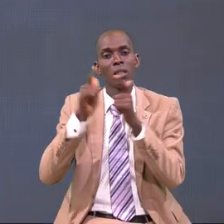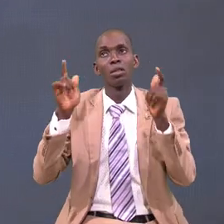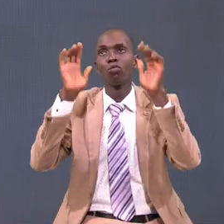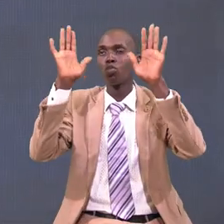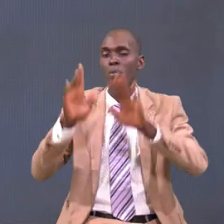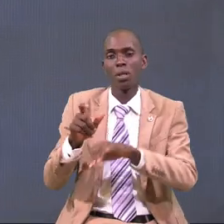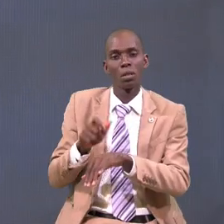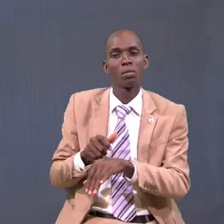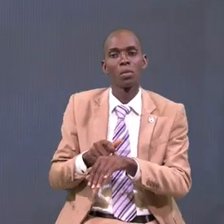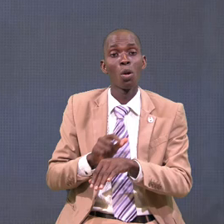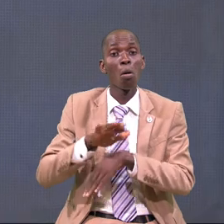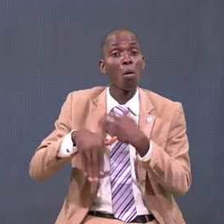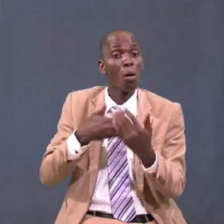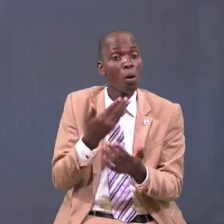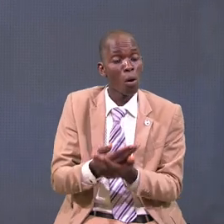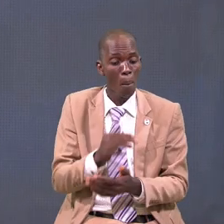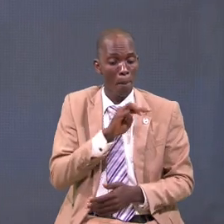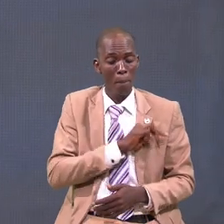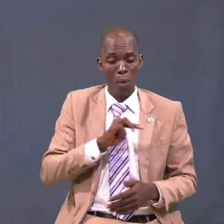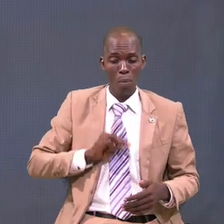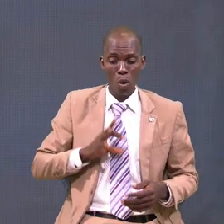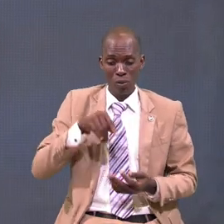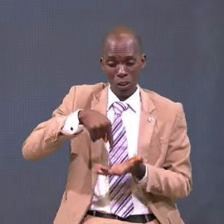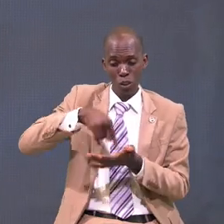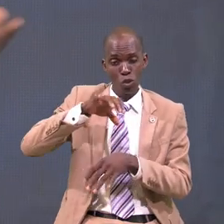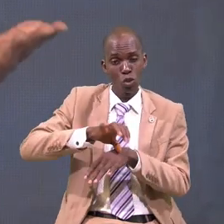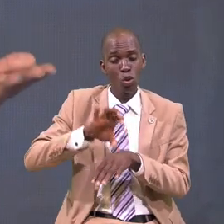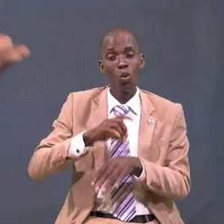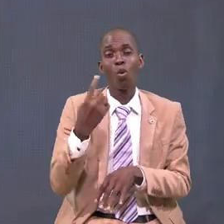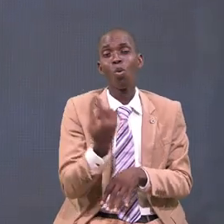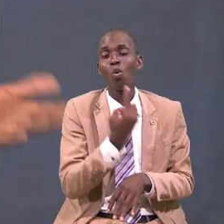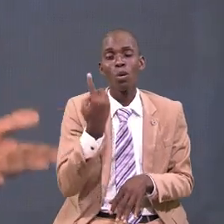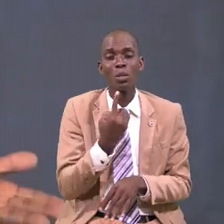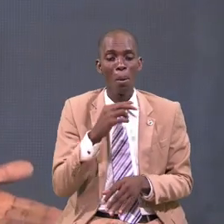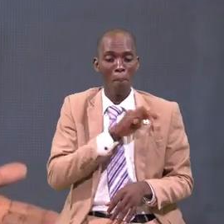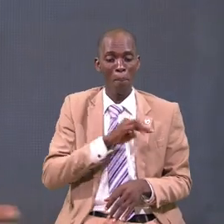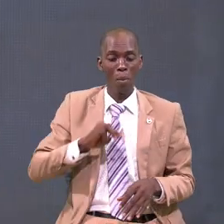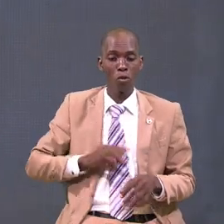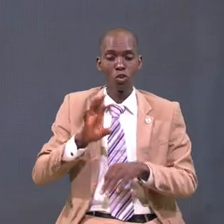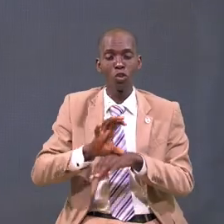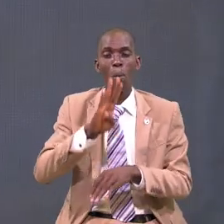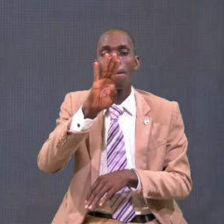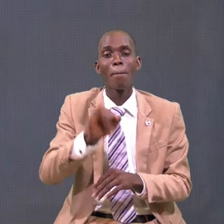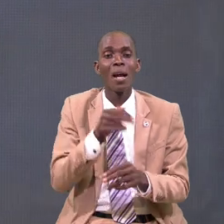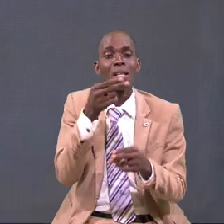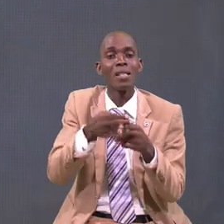All deeper life by name, who are shallow life by